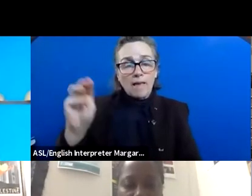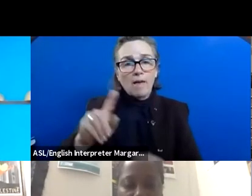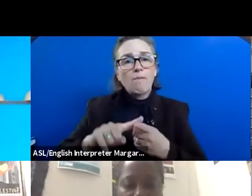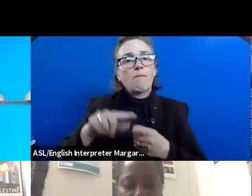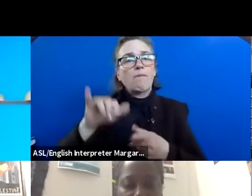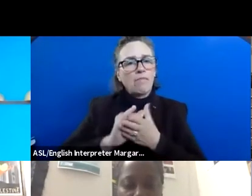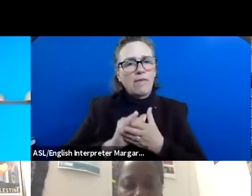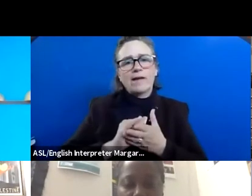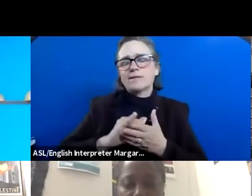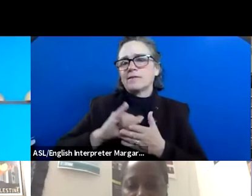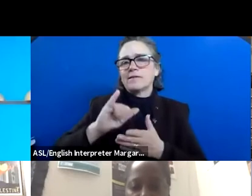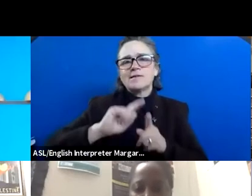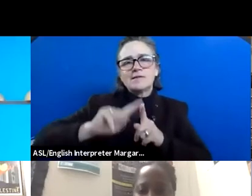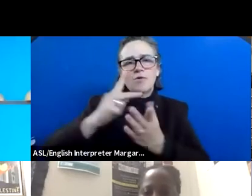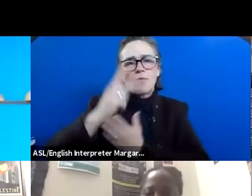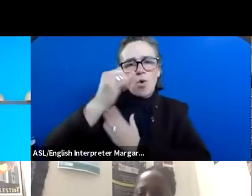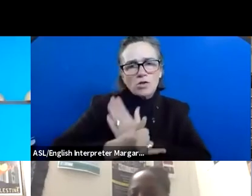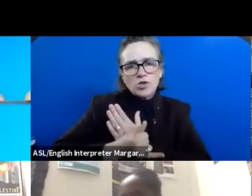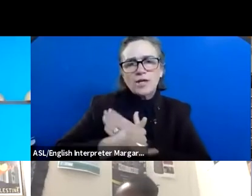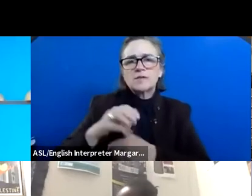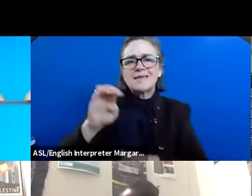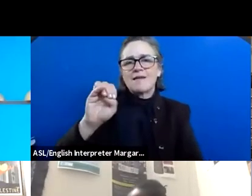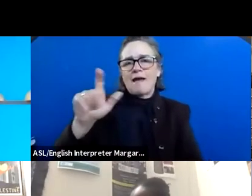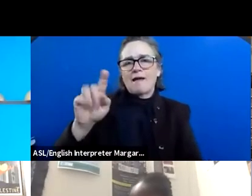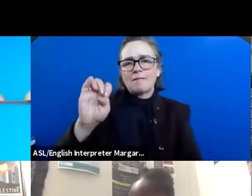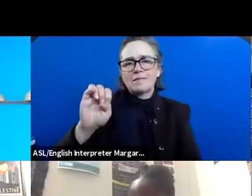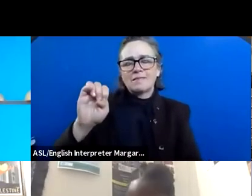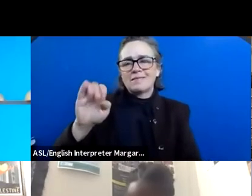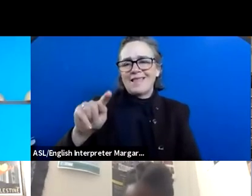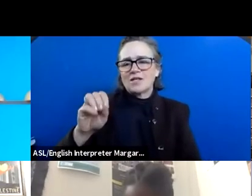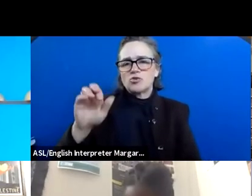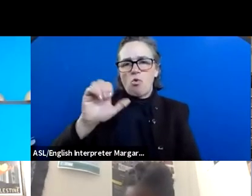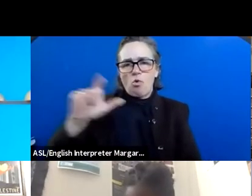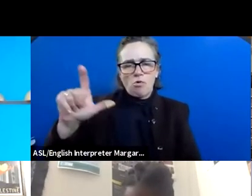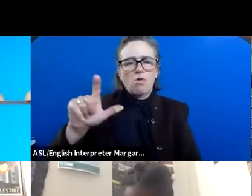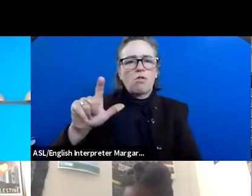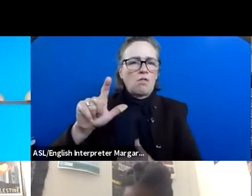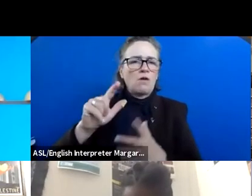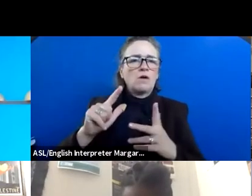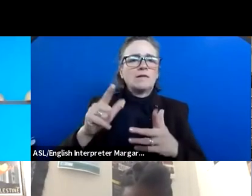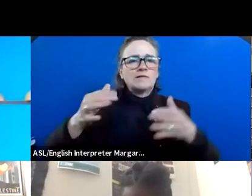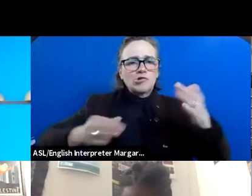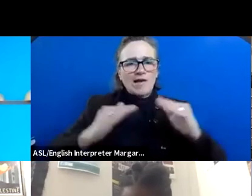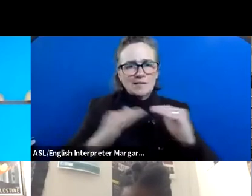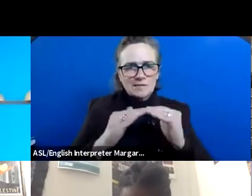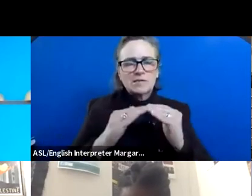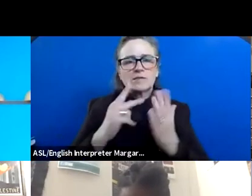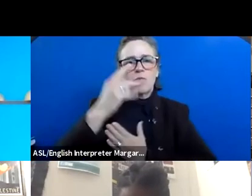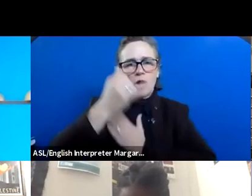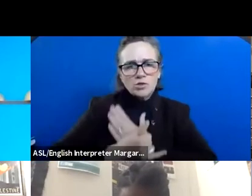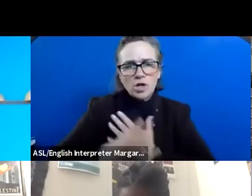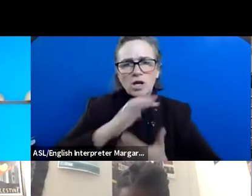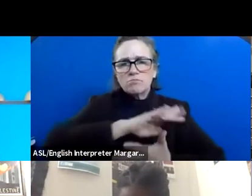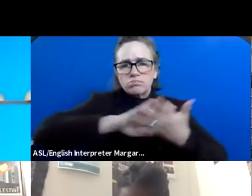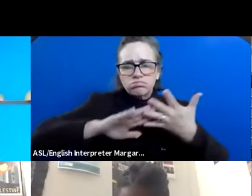by Jessica Bird and Kayla Reed and others, and the new emergence of Working Families Party, the